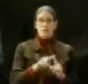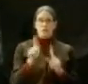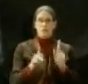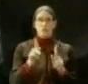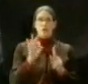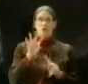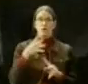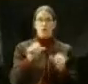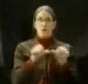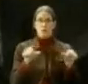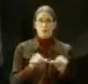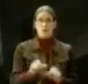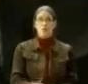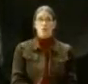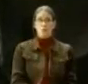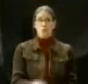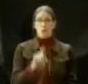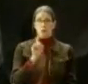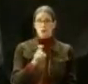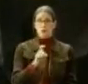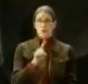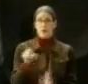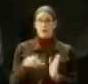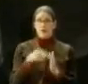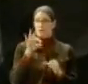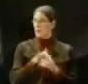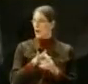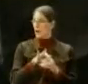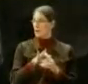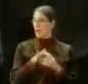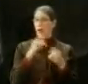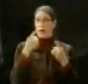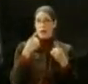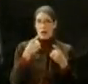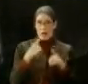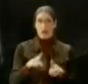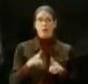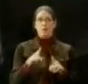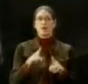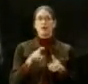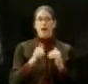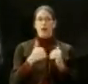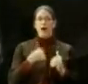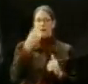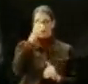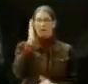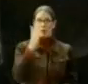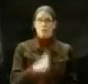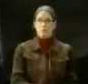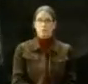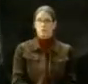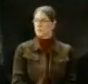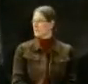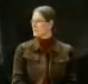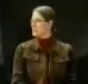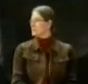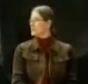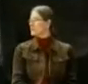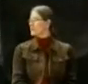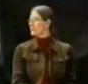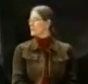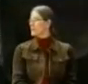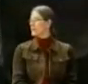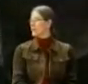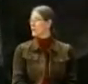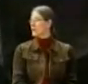4th District should this vote turn out the way I think it is. Thank you. Okay, Commissioner Guda, I don't know if we're